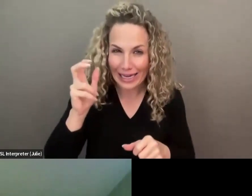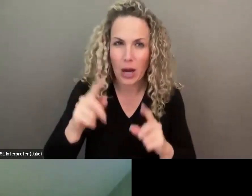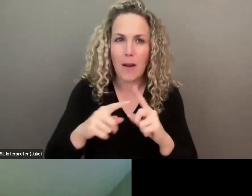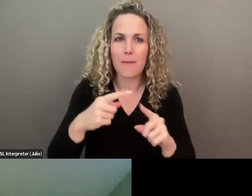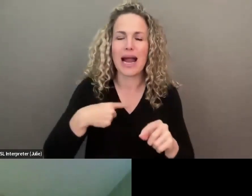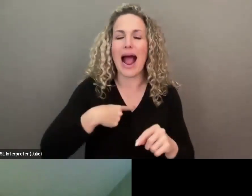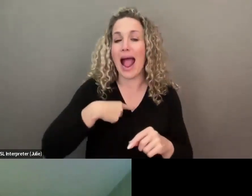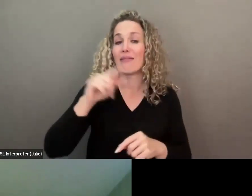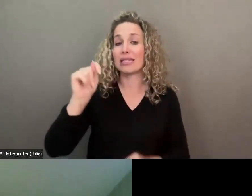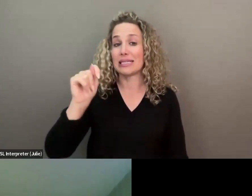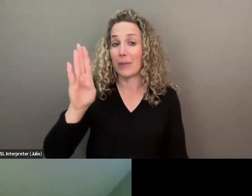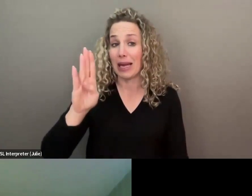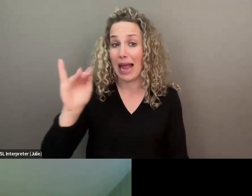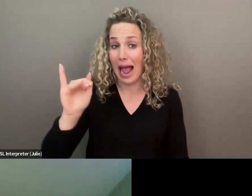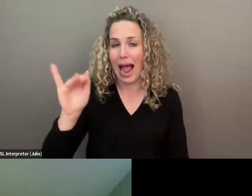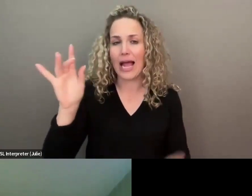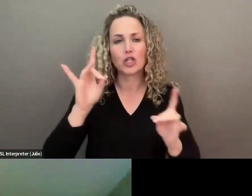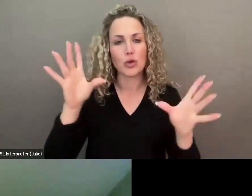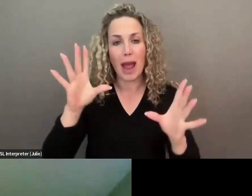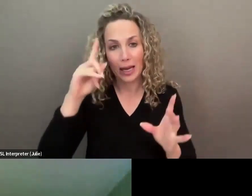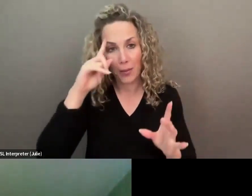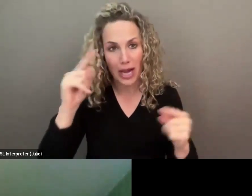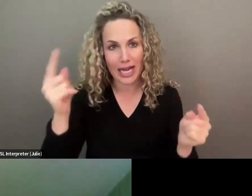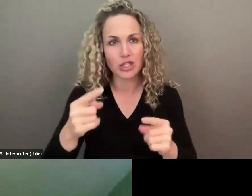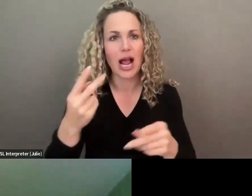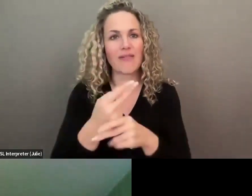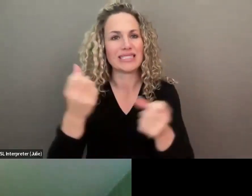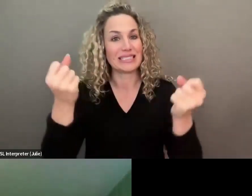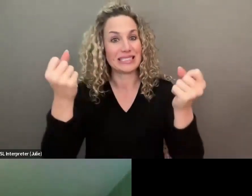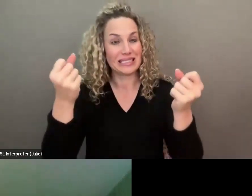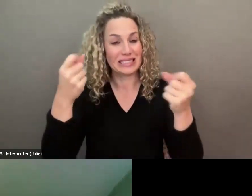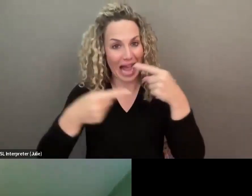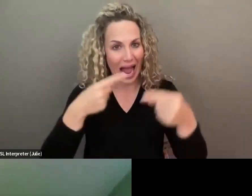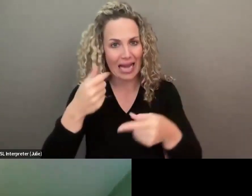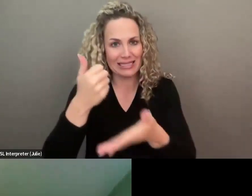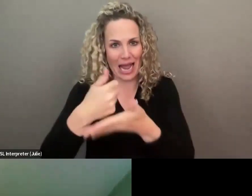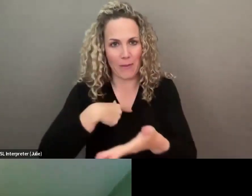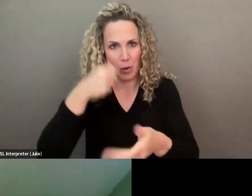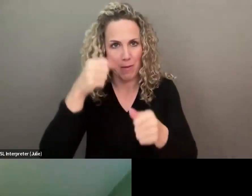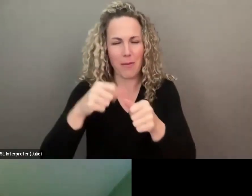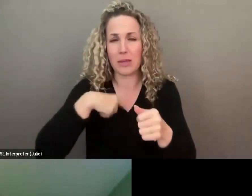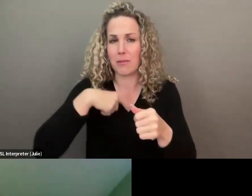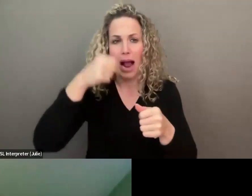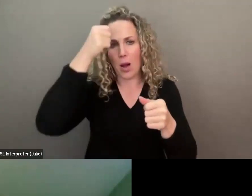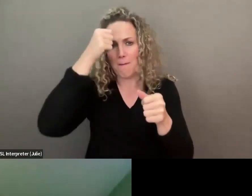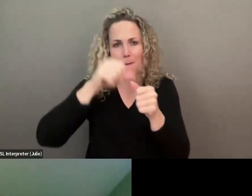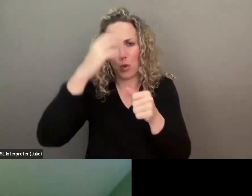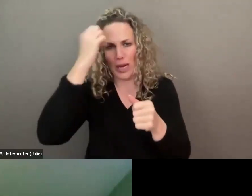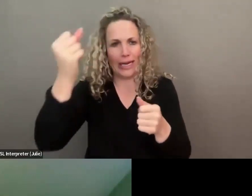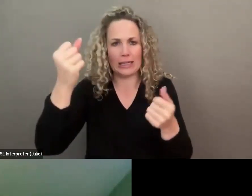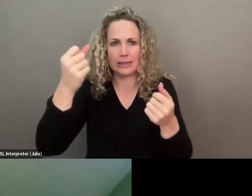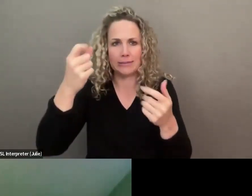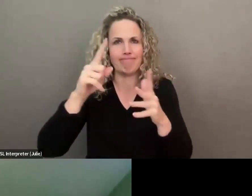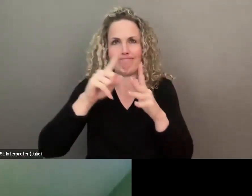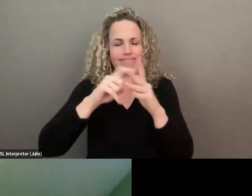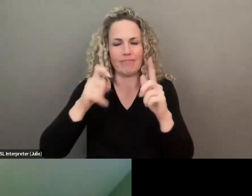brain injury. So I use sign language to help me remember, because part of my memory cortex just isn't there from the